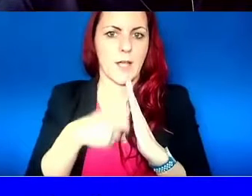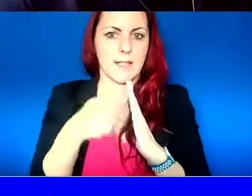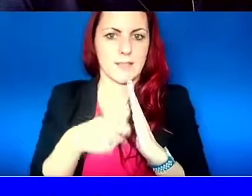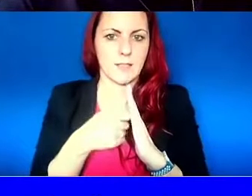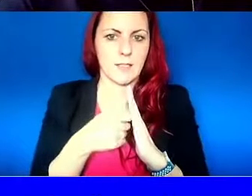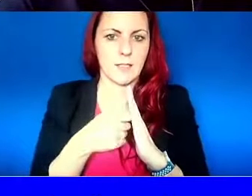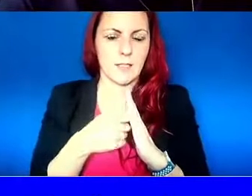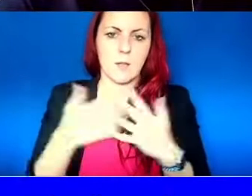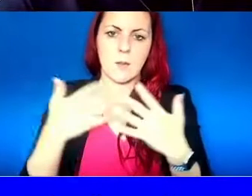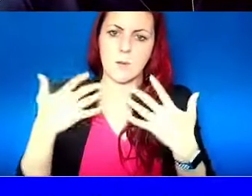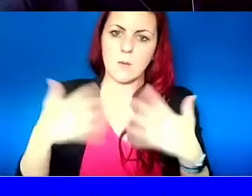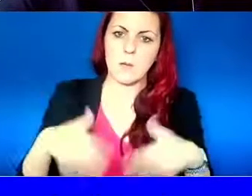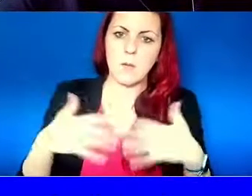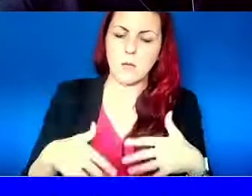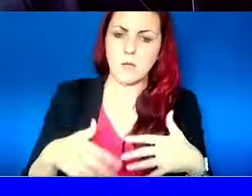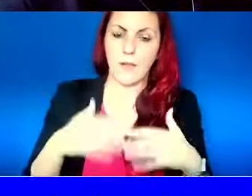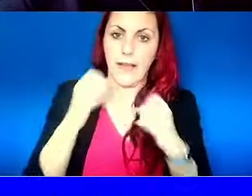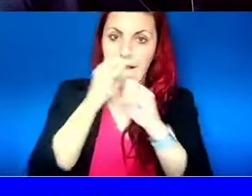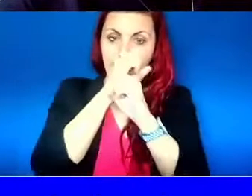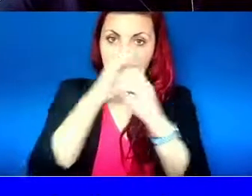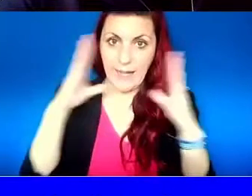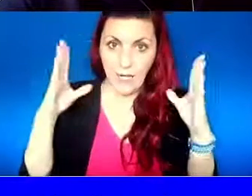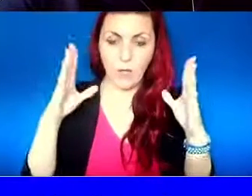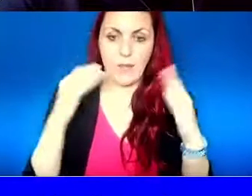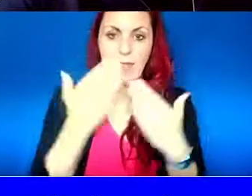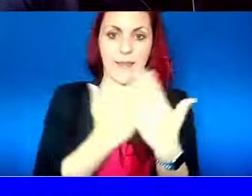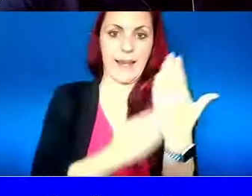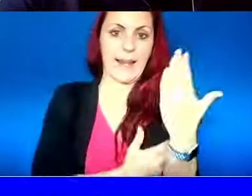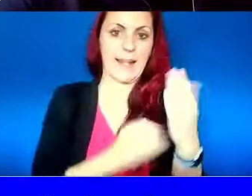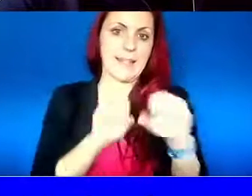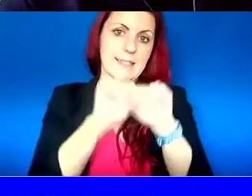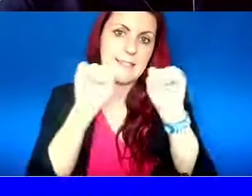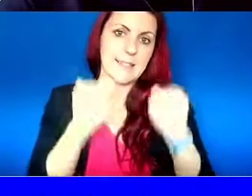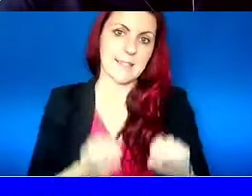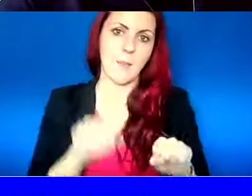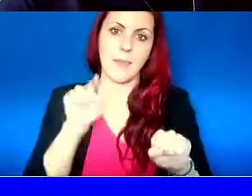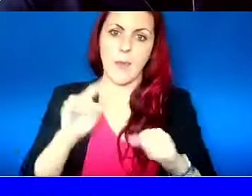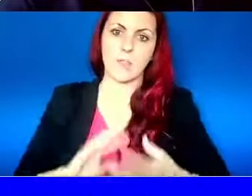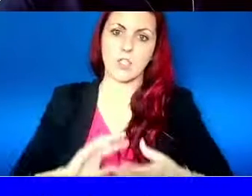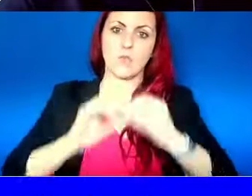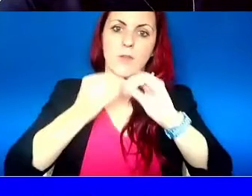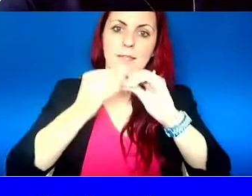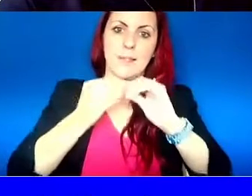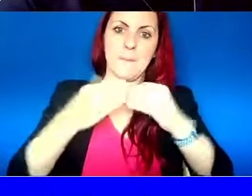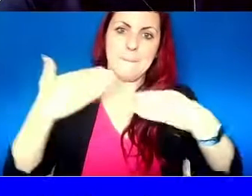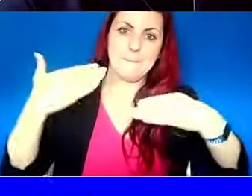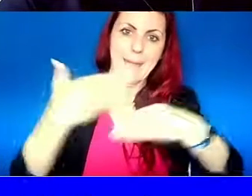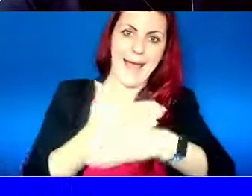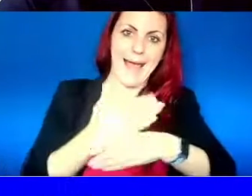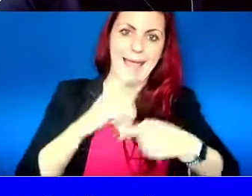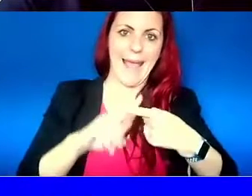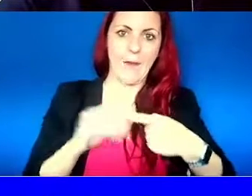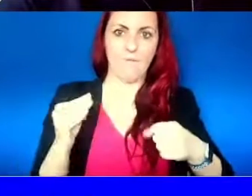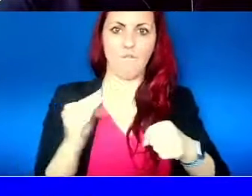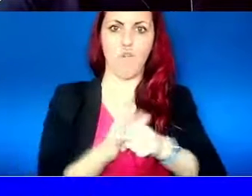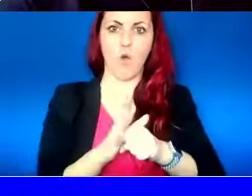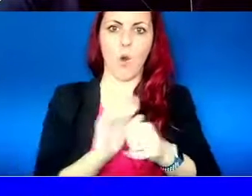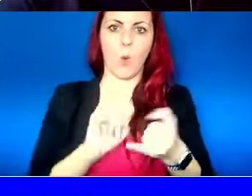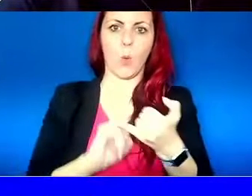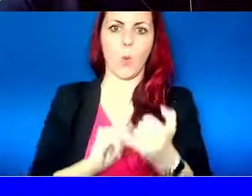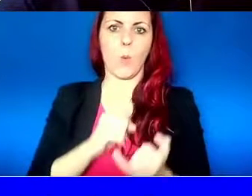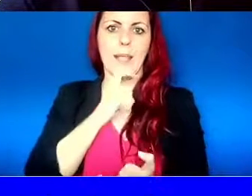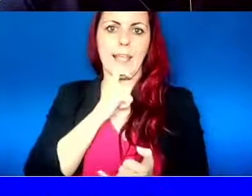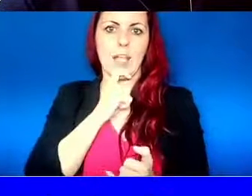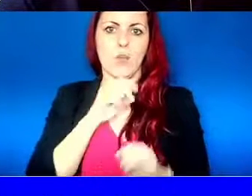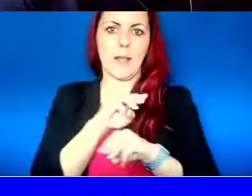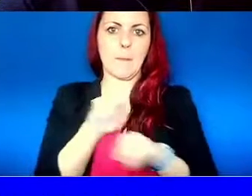very apparent that the legal system had been designed by and for hearing people and not